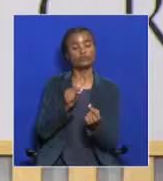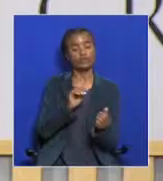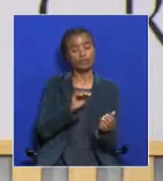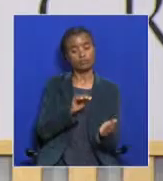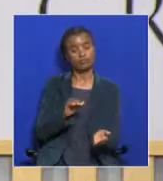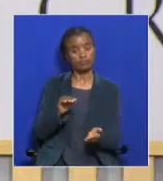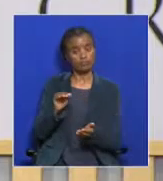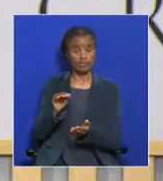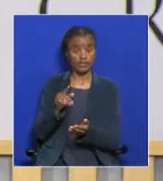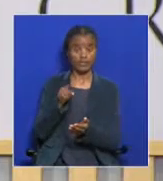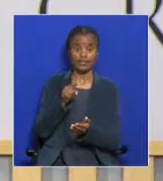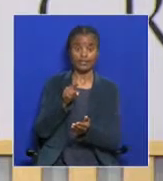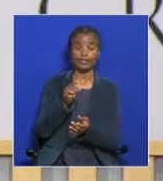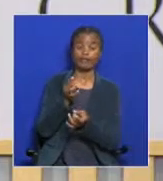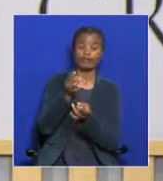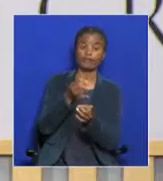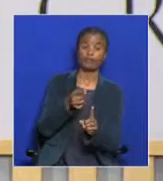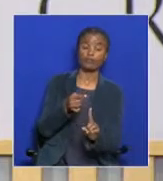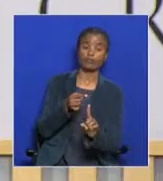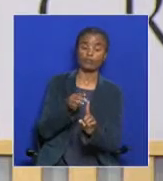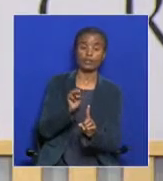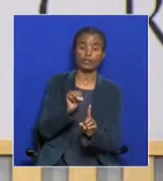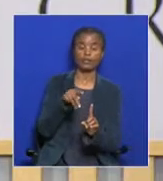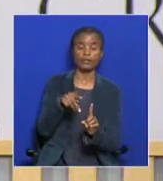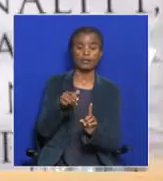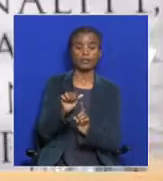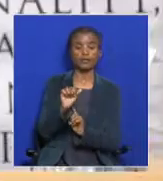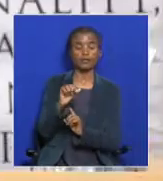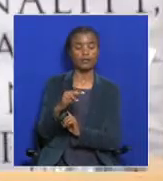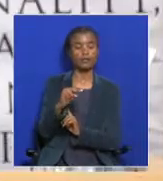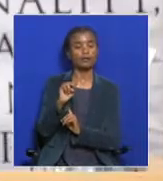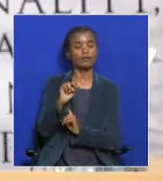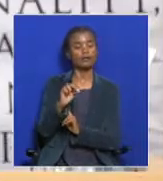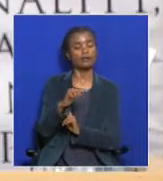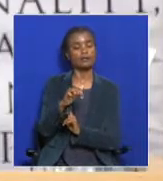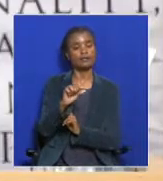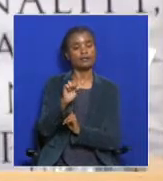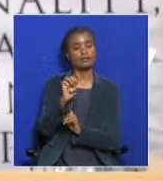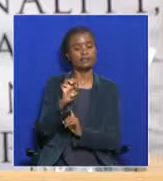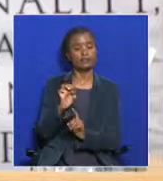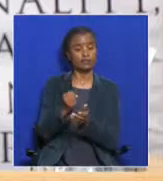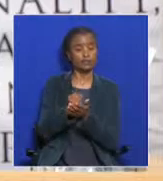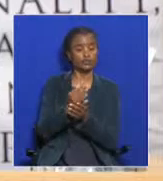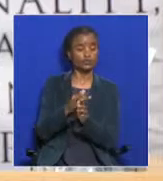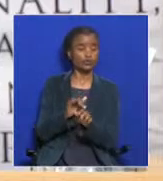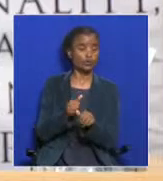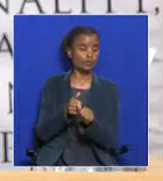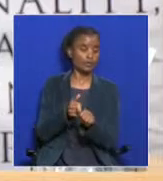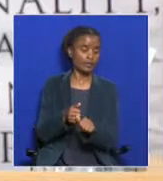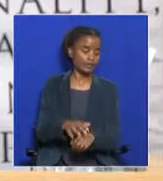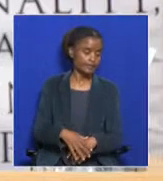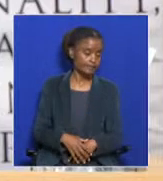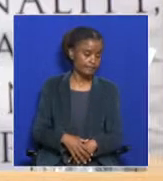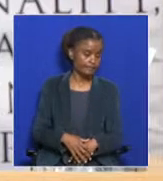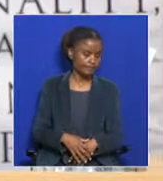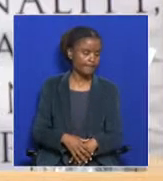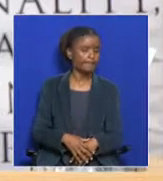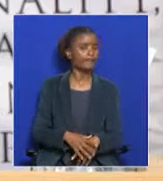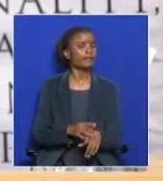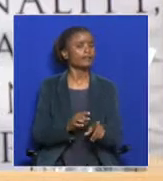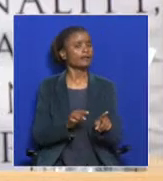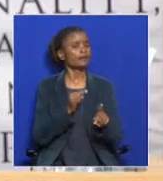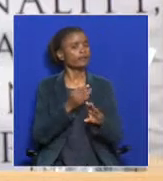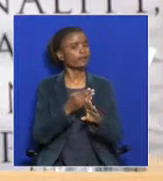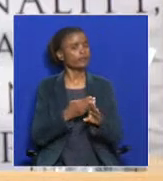to Warrant Officer Mpangase to ensure compliance. Precisely because you knew nothing of the facility, was it not incumbent upon you to at